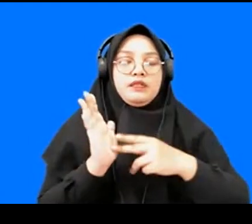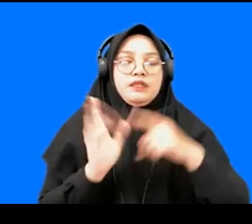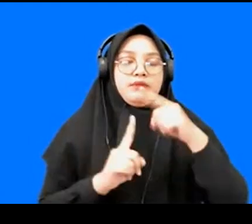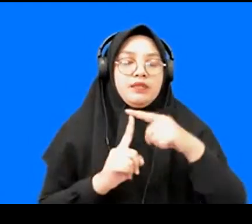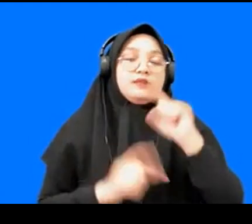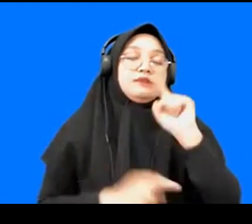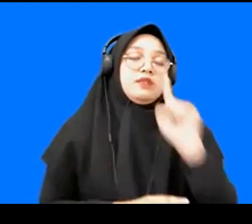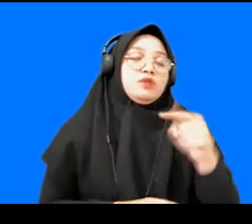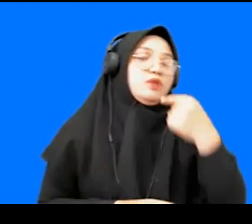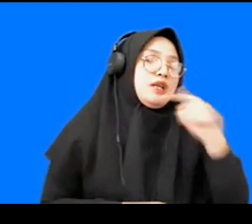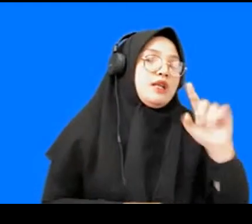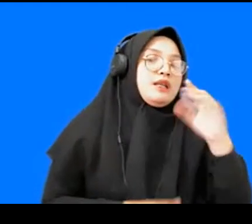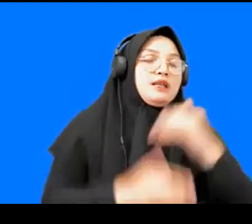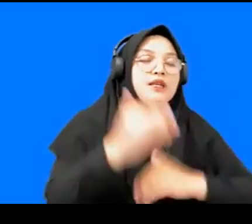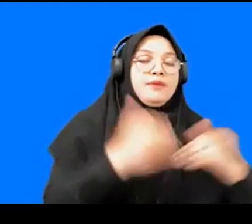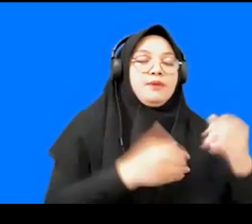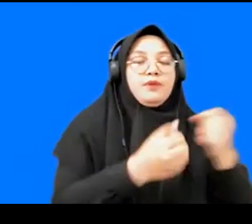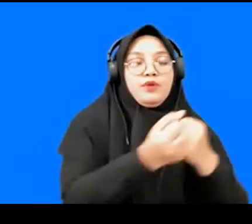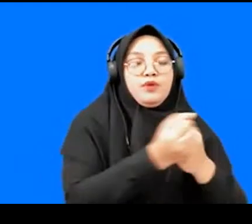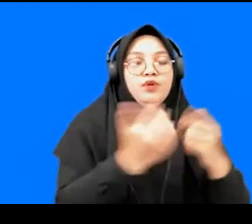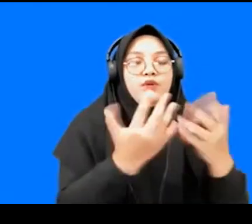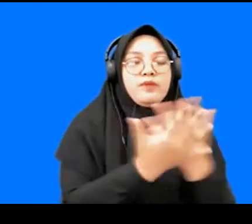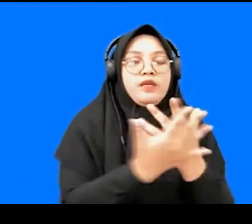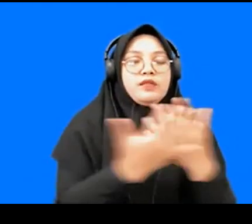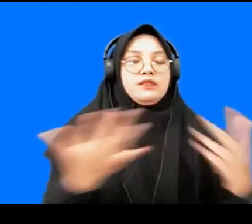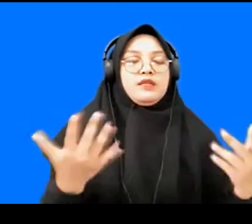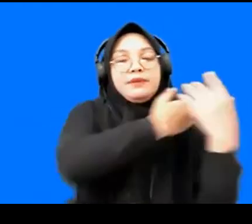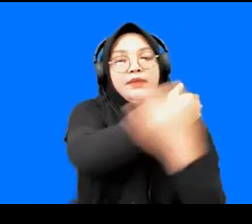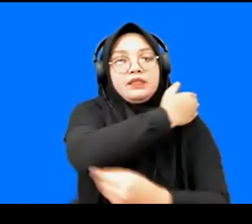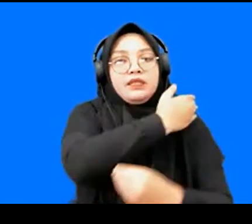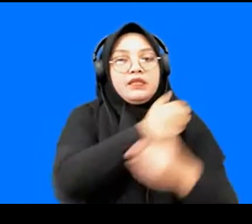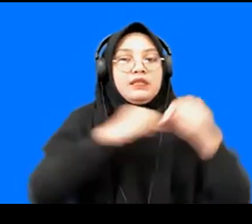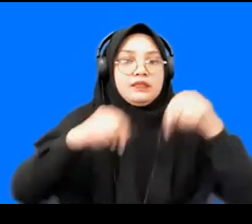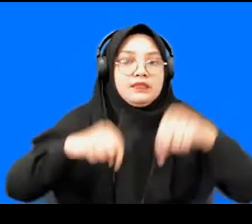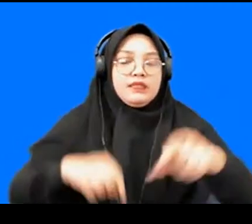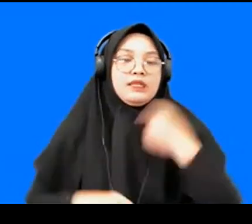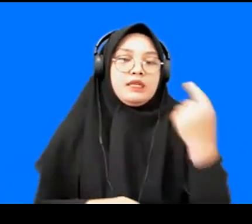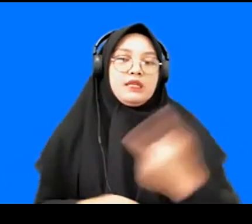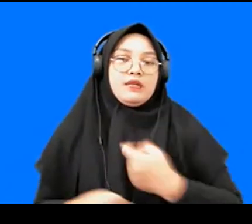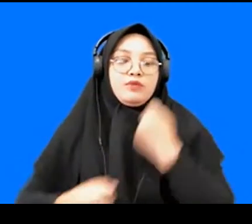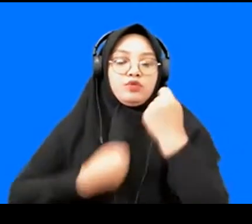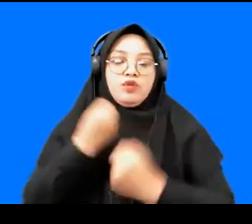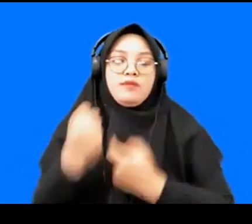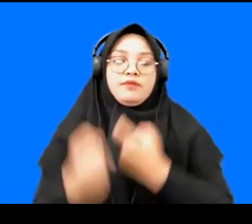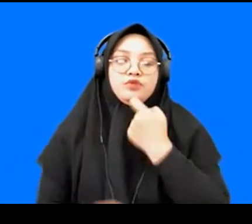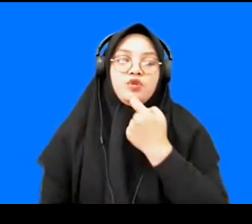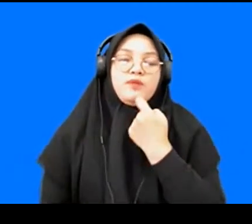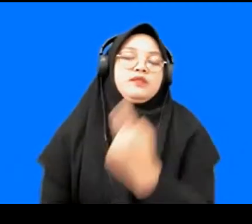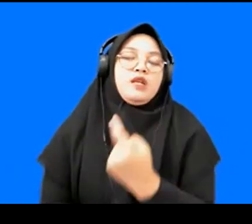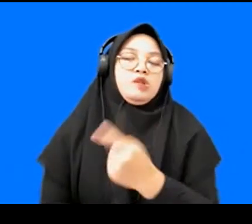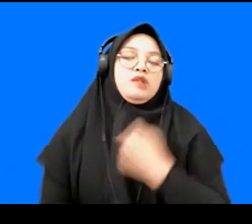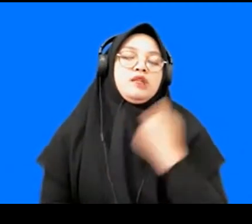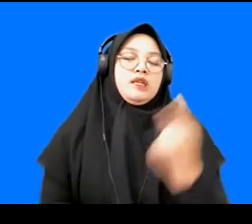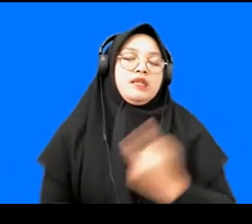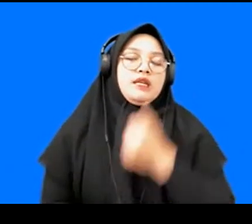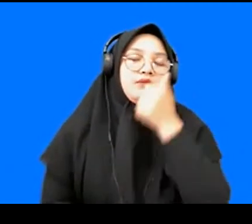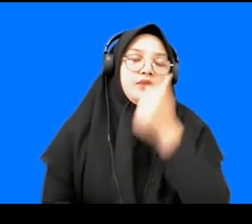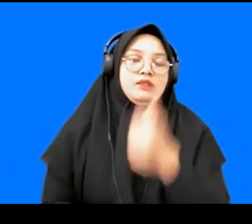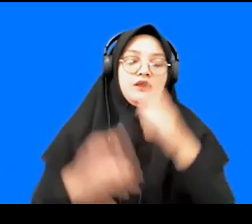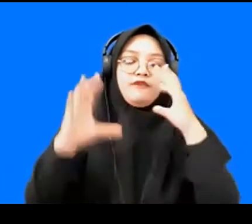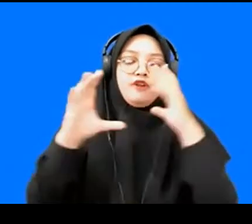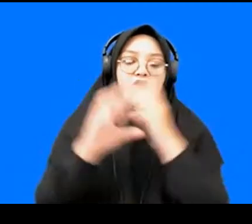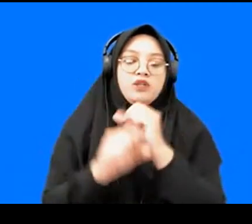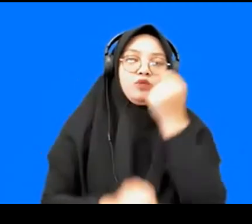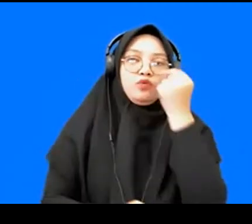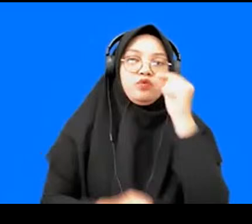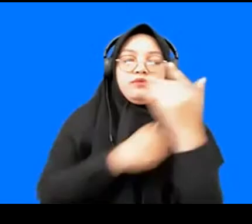really, trying something that really focus on the poor, vulnerable people, and wealth tax could be one